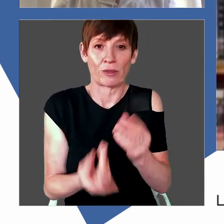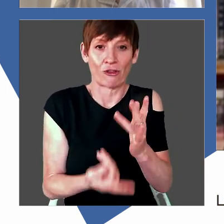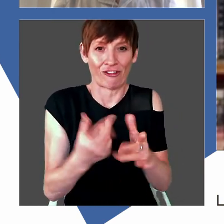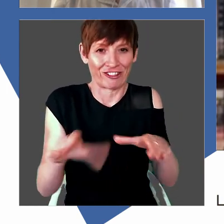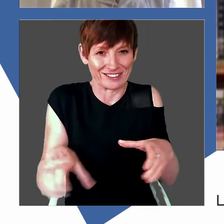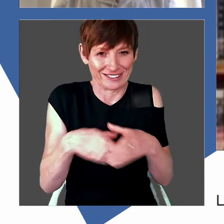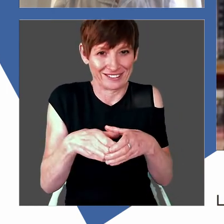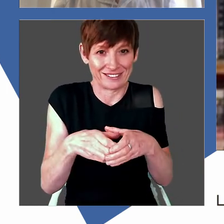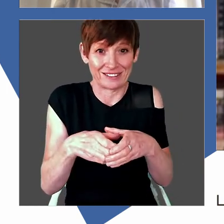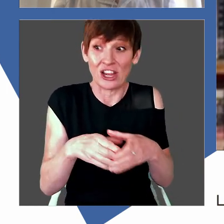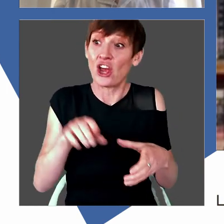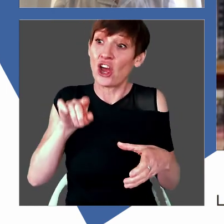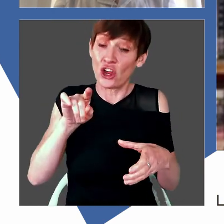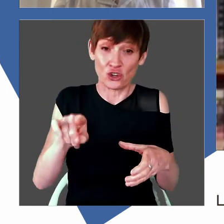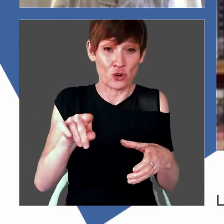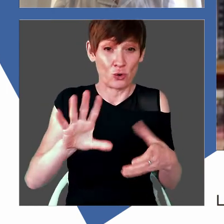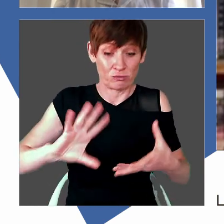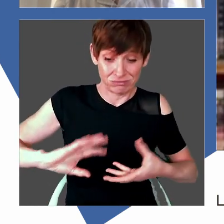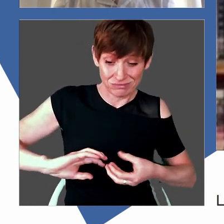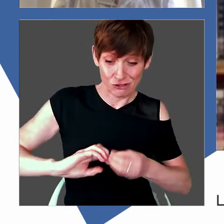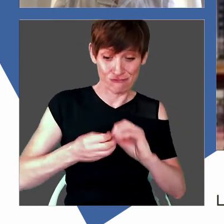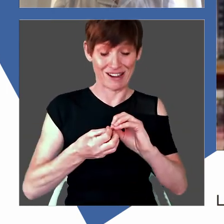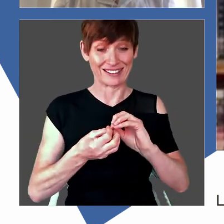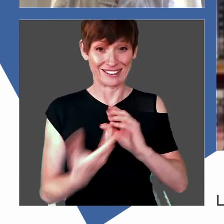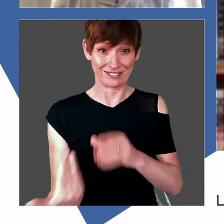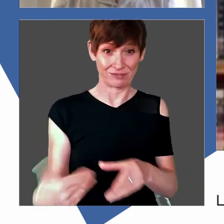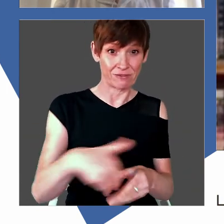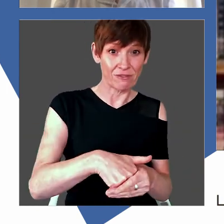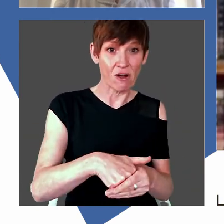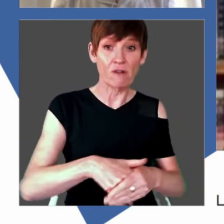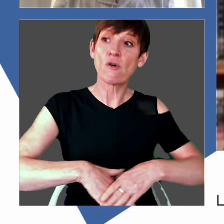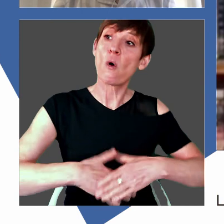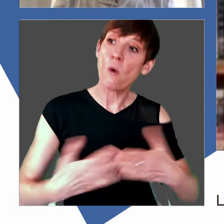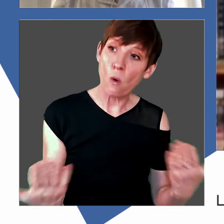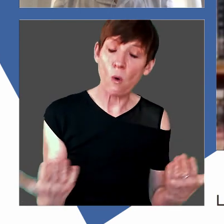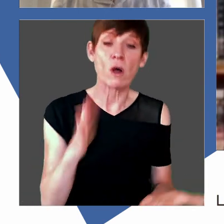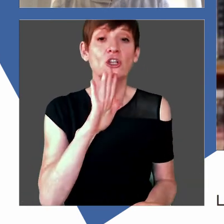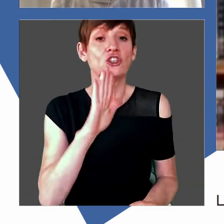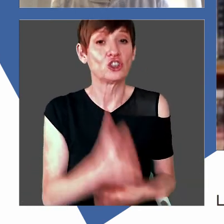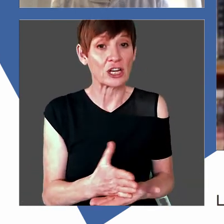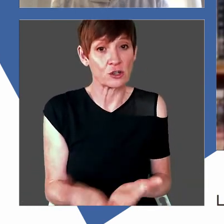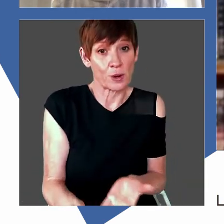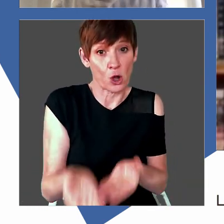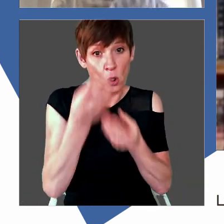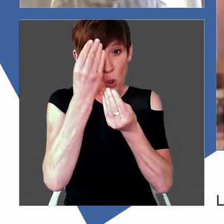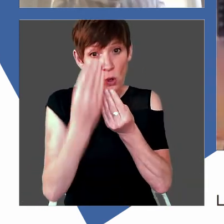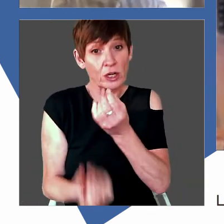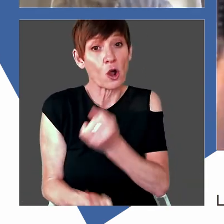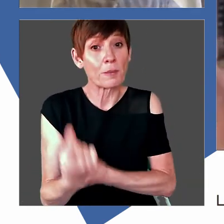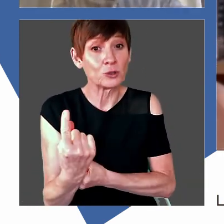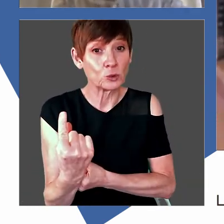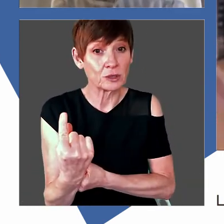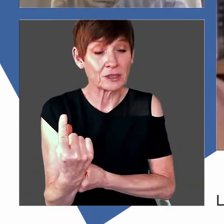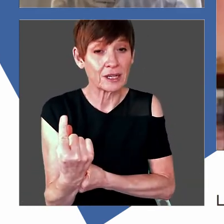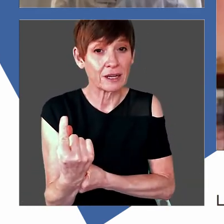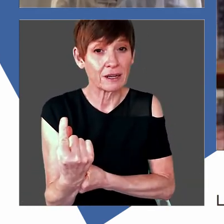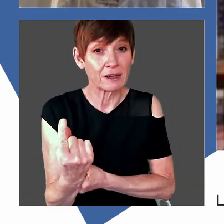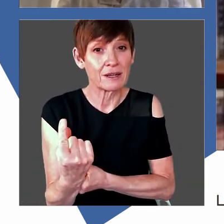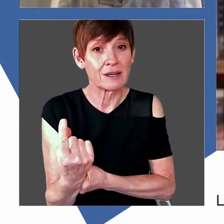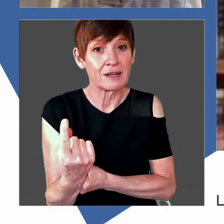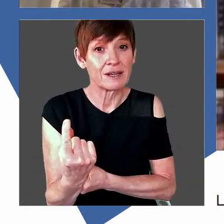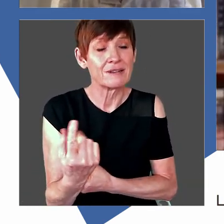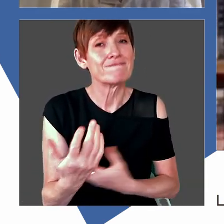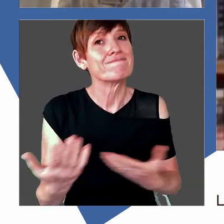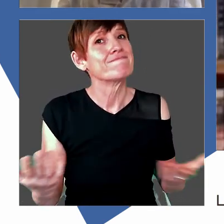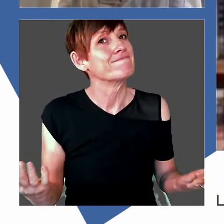big creative stake in what's happening, or it's a genuine learning and training opportunity. And if it's coming from somewhere else,